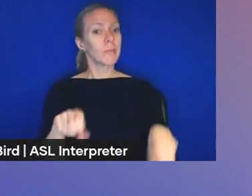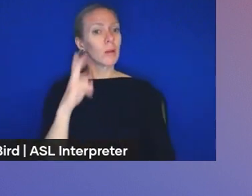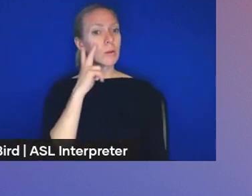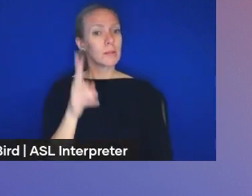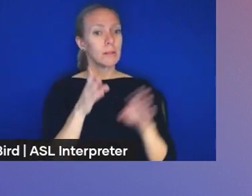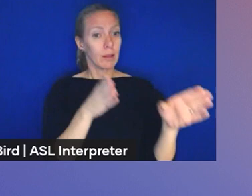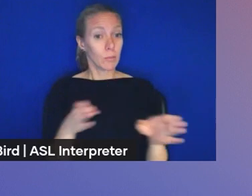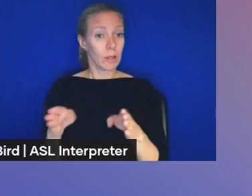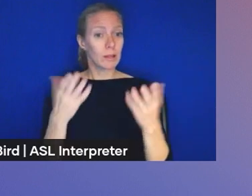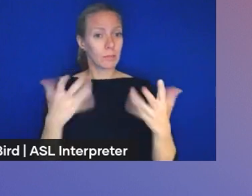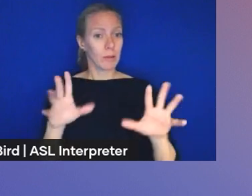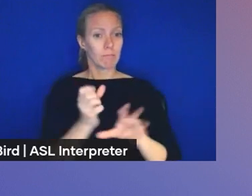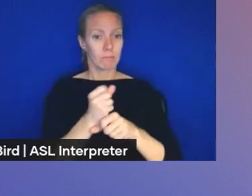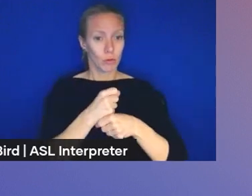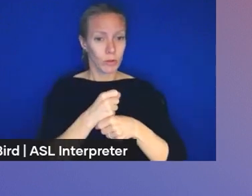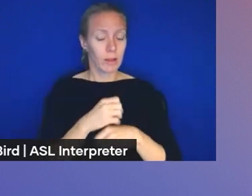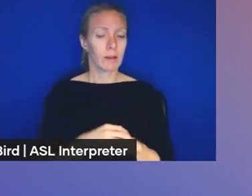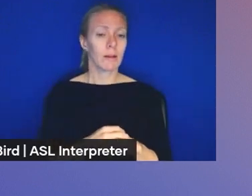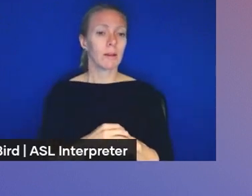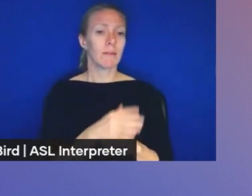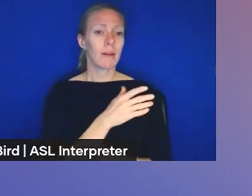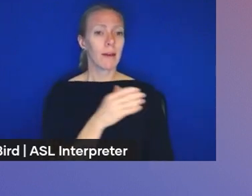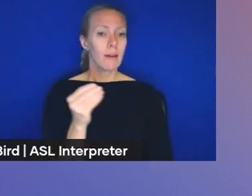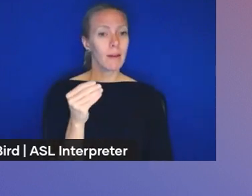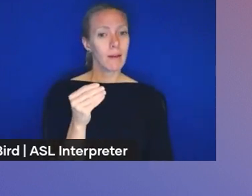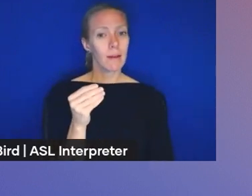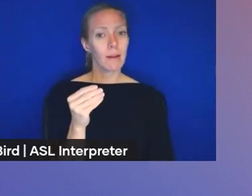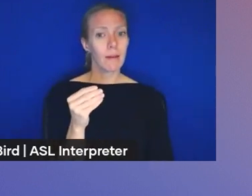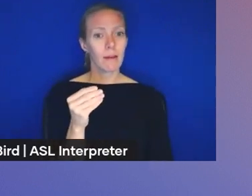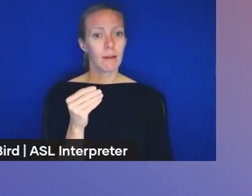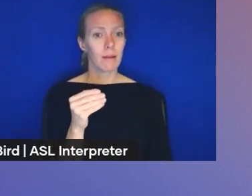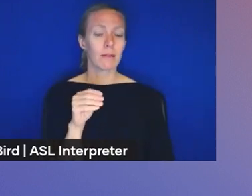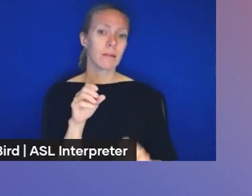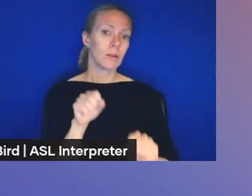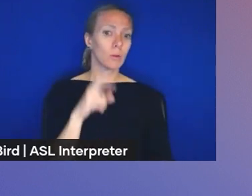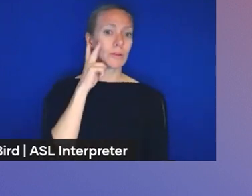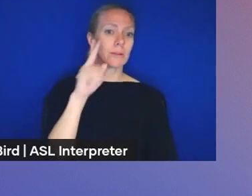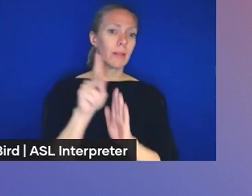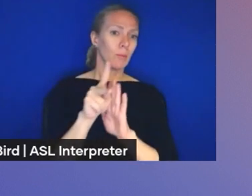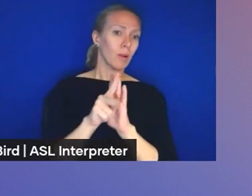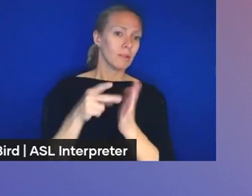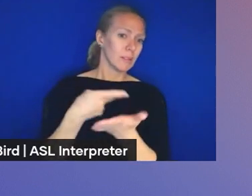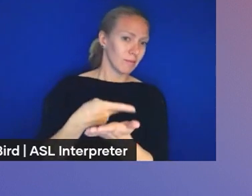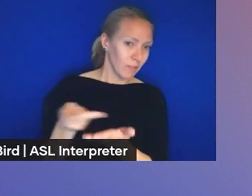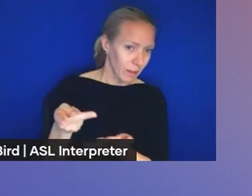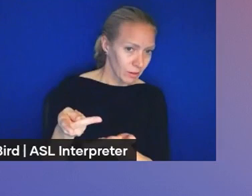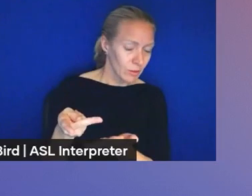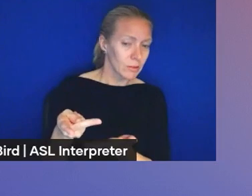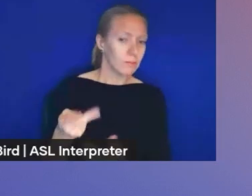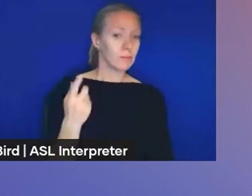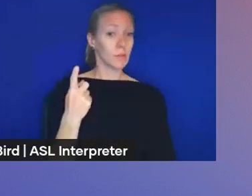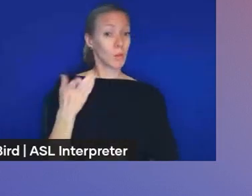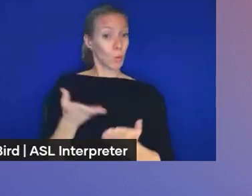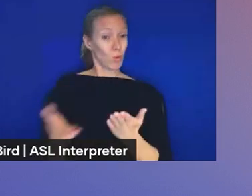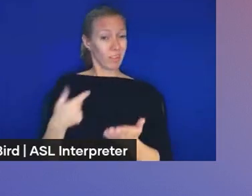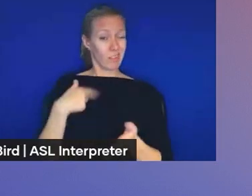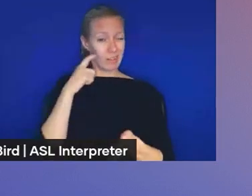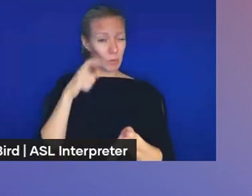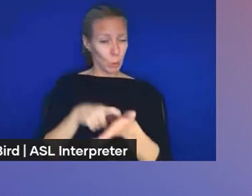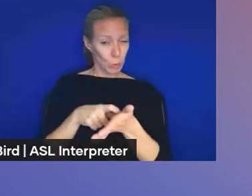created, and we can see that the policy failed. One thing that I have noticed is